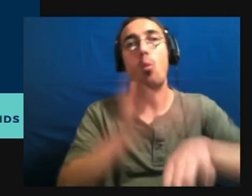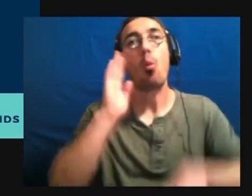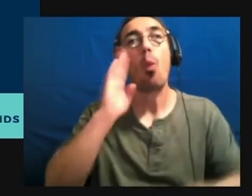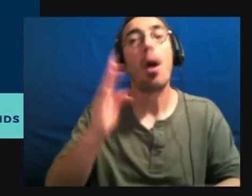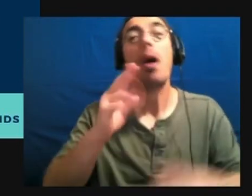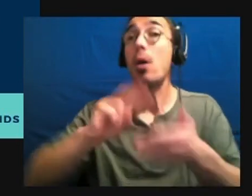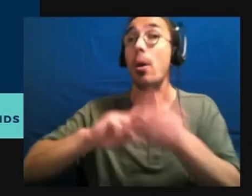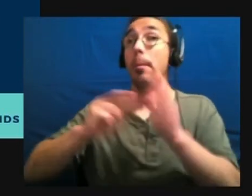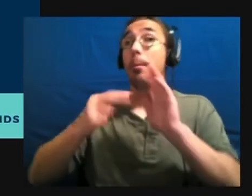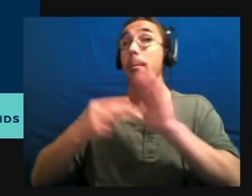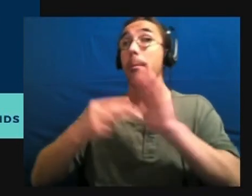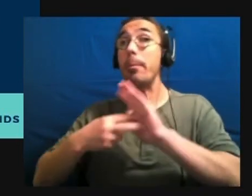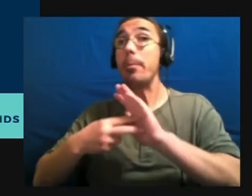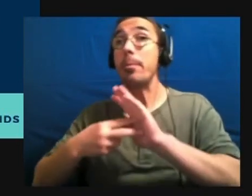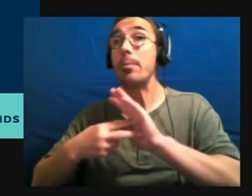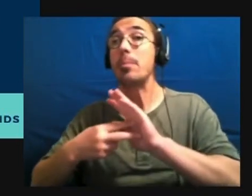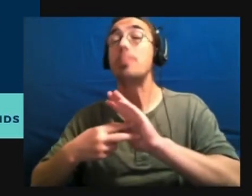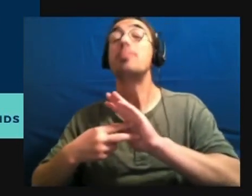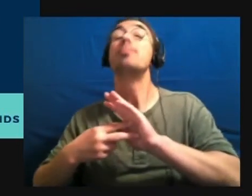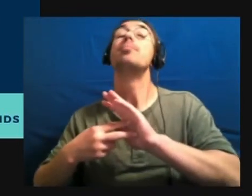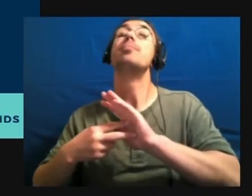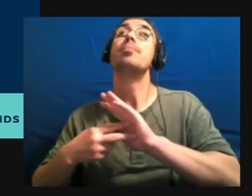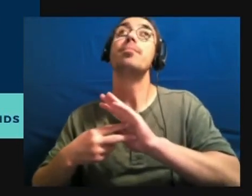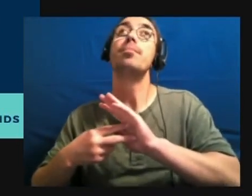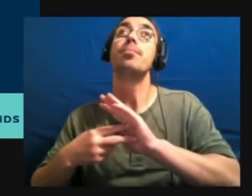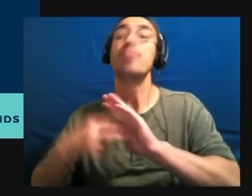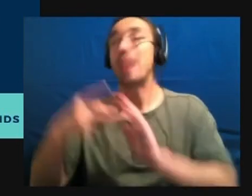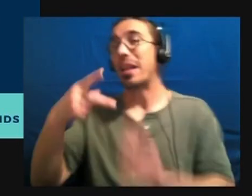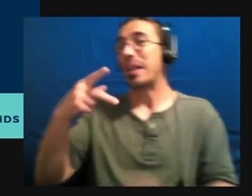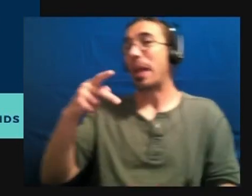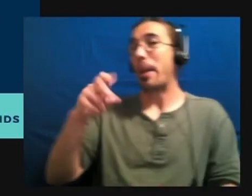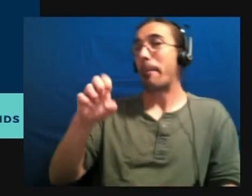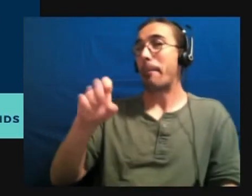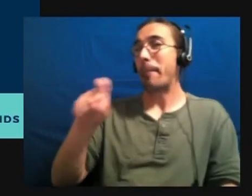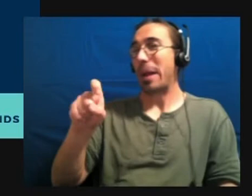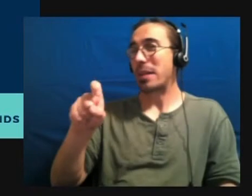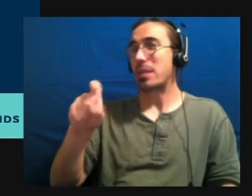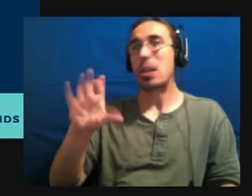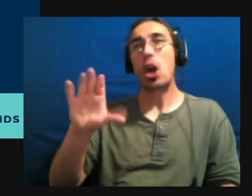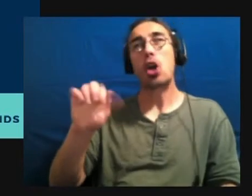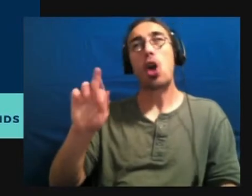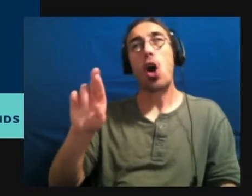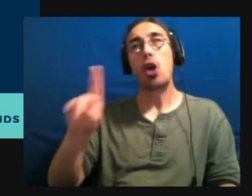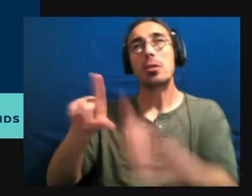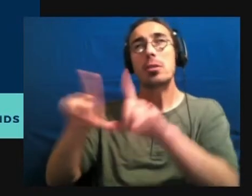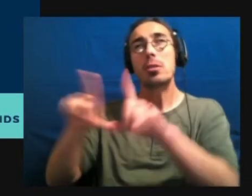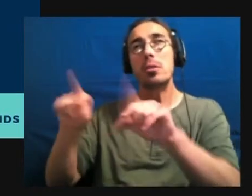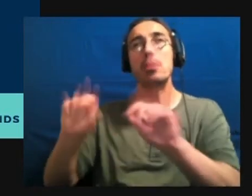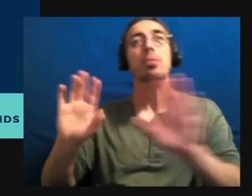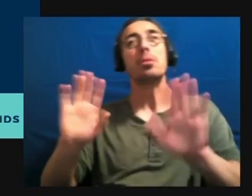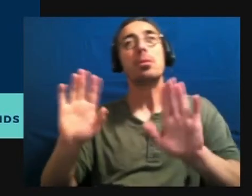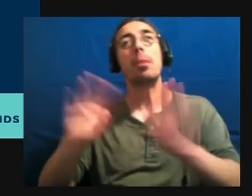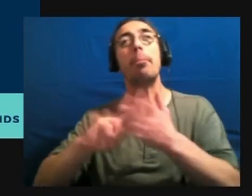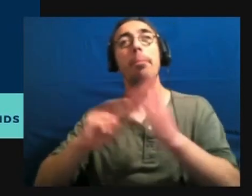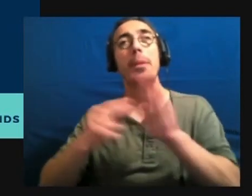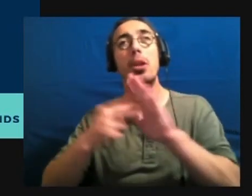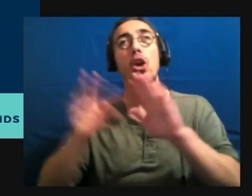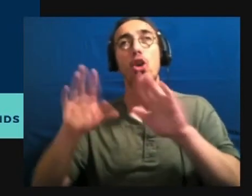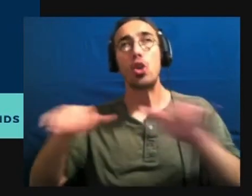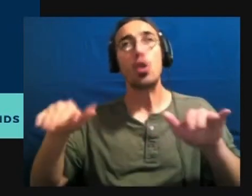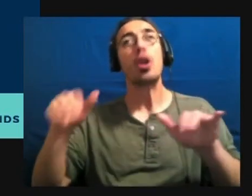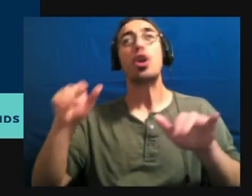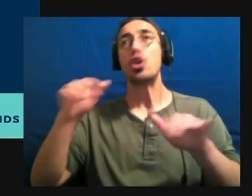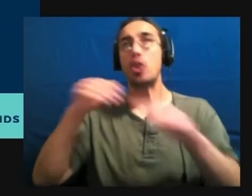about, the PECS cards or something. Children should have access to